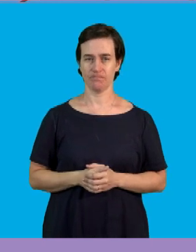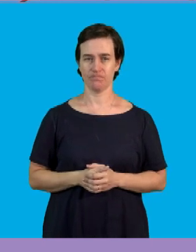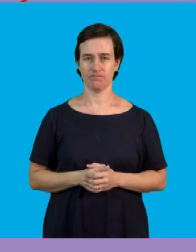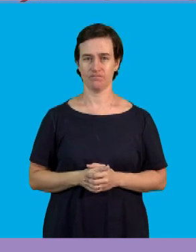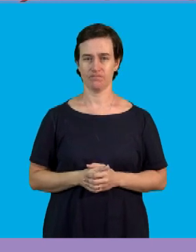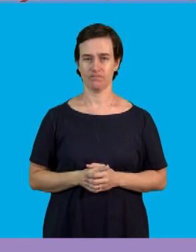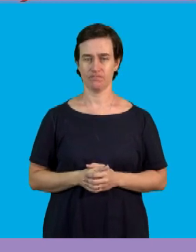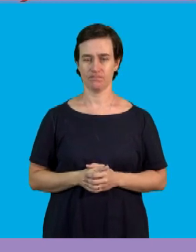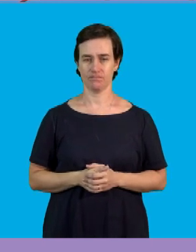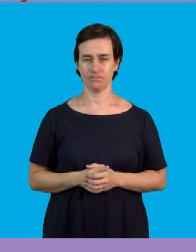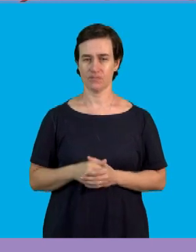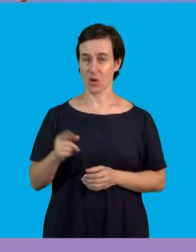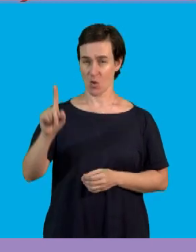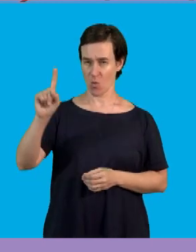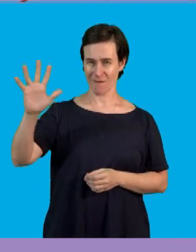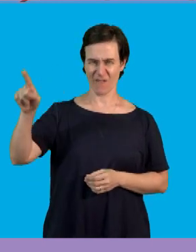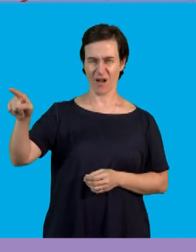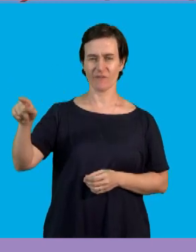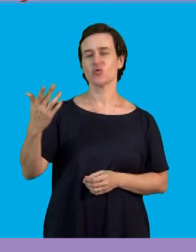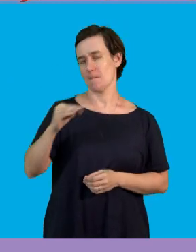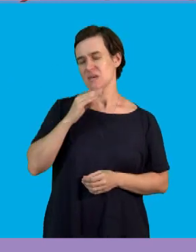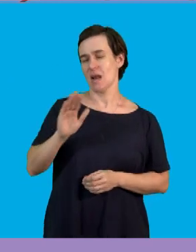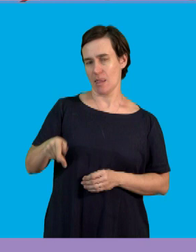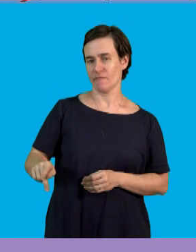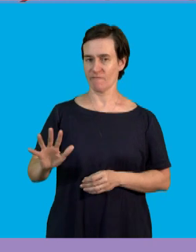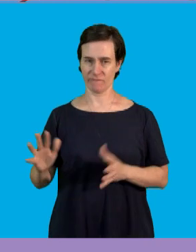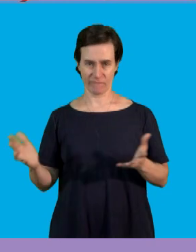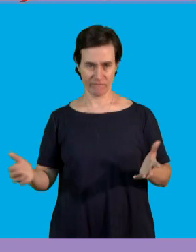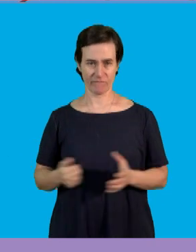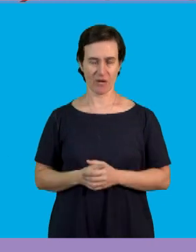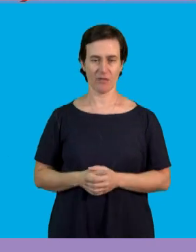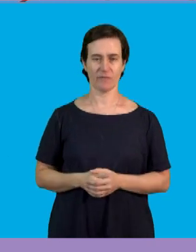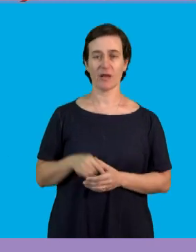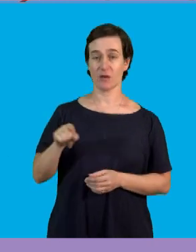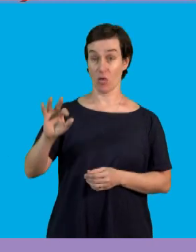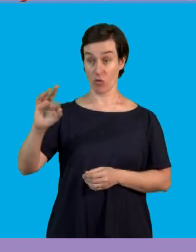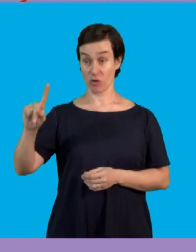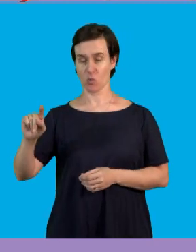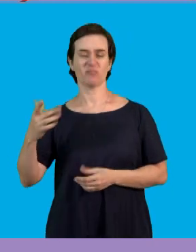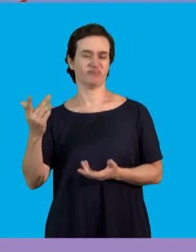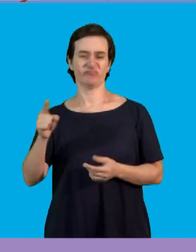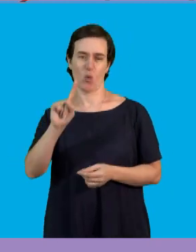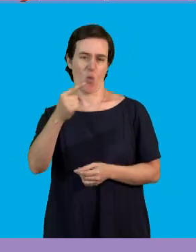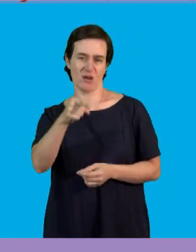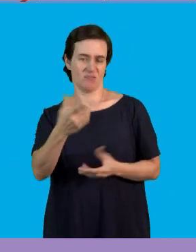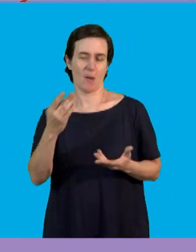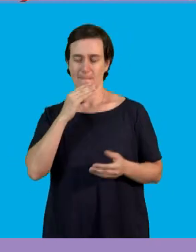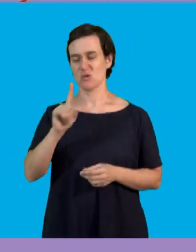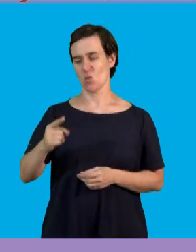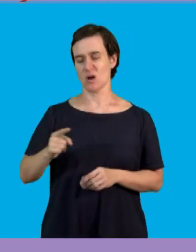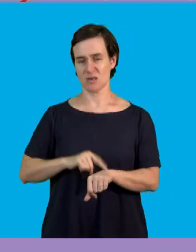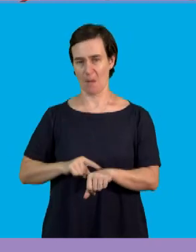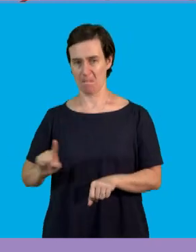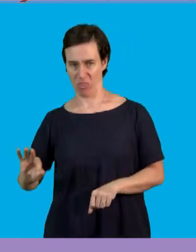3 as well. There's only one 5, so we're only going to multiply it once, and there's only 131, we're only going to multiply that